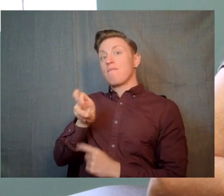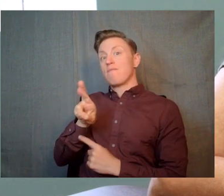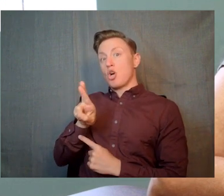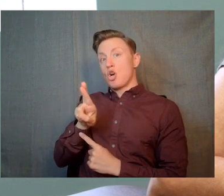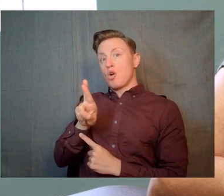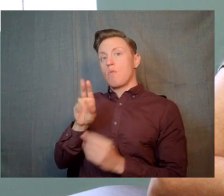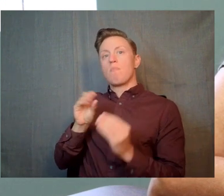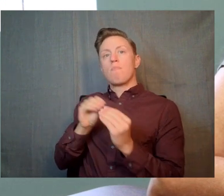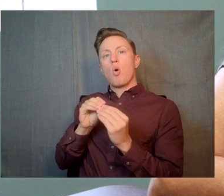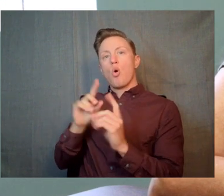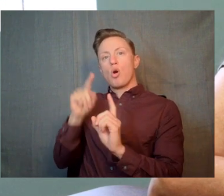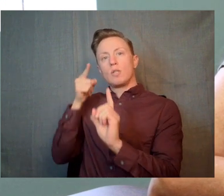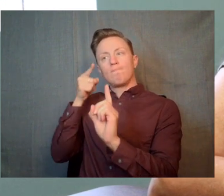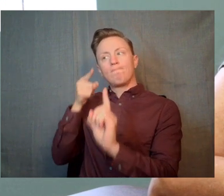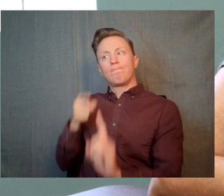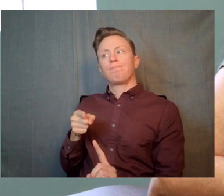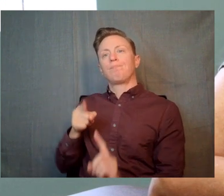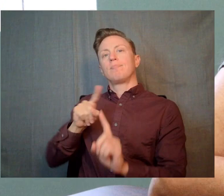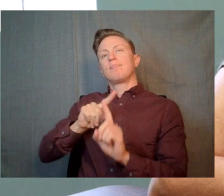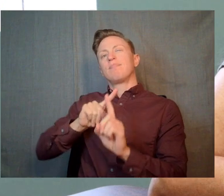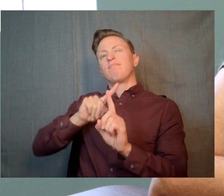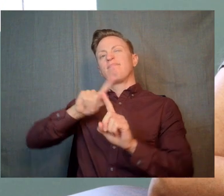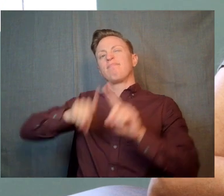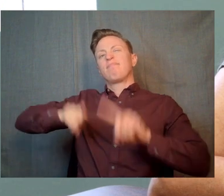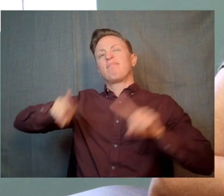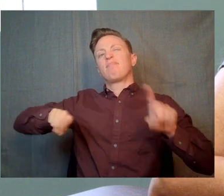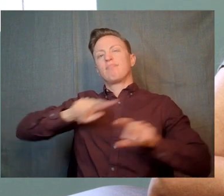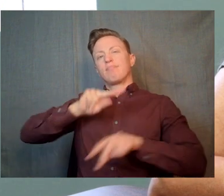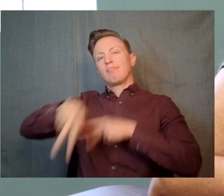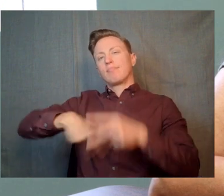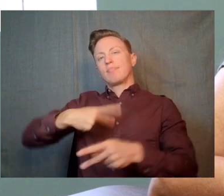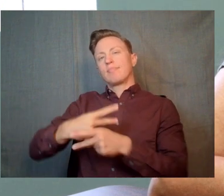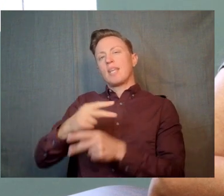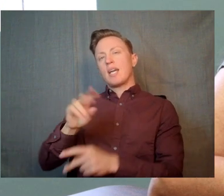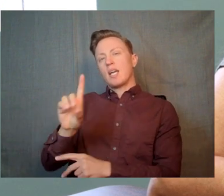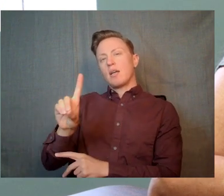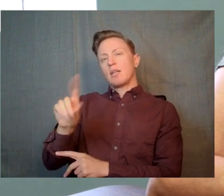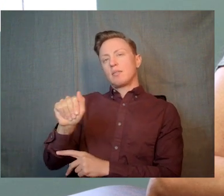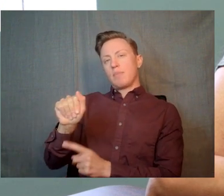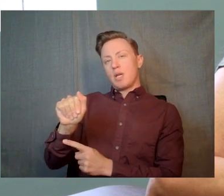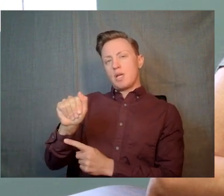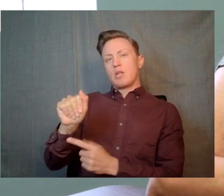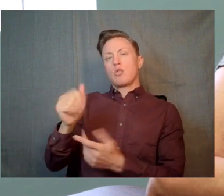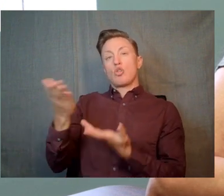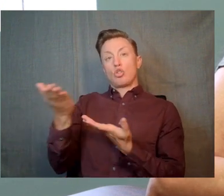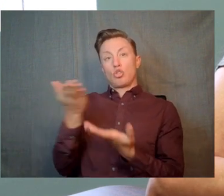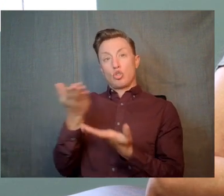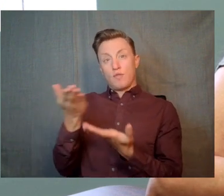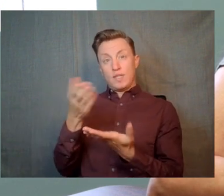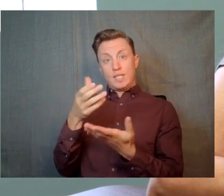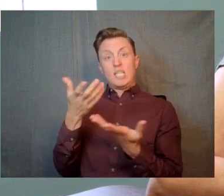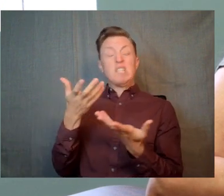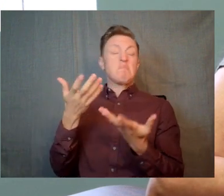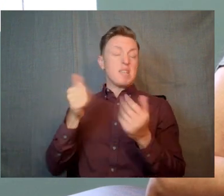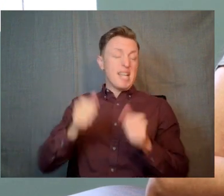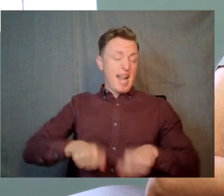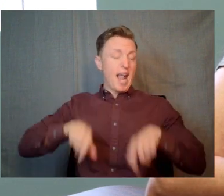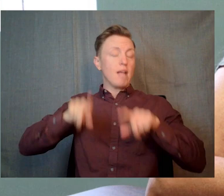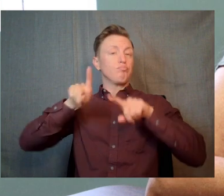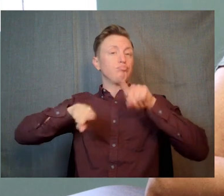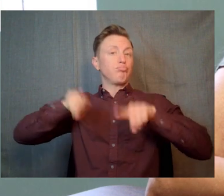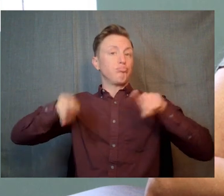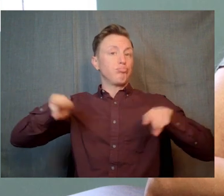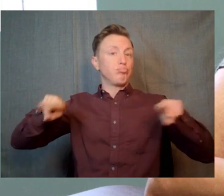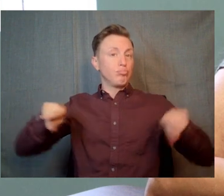are targeted towards different types of disabilities, so the services differ